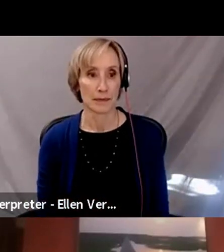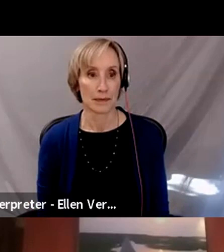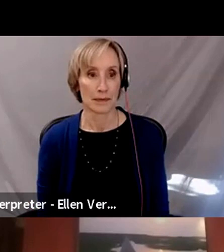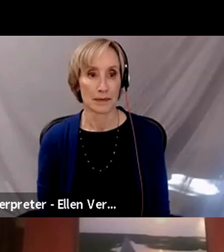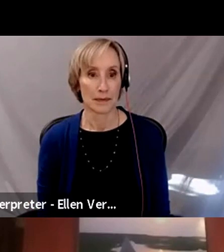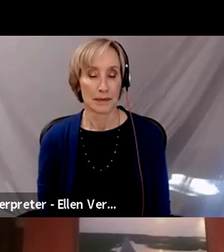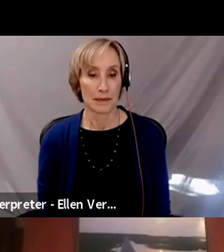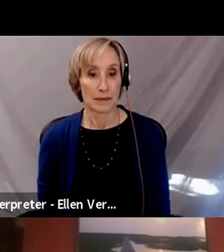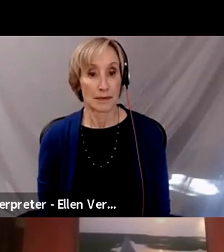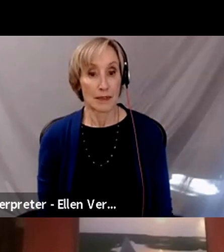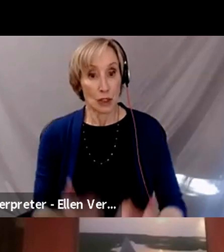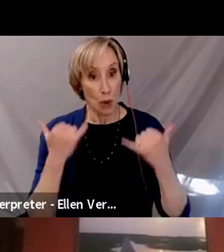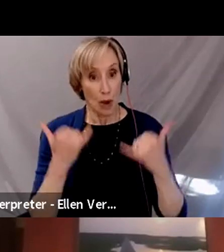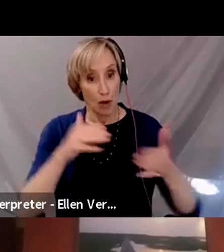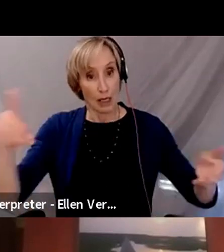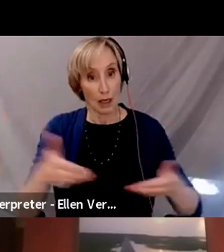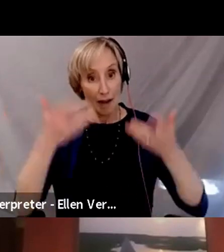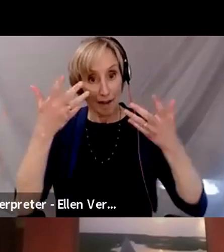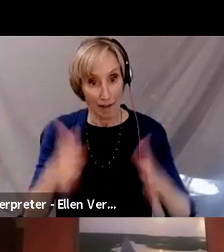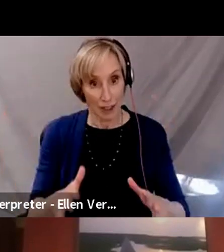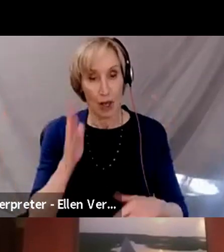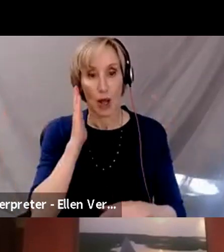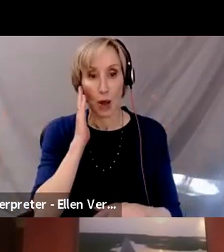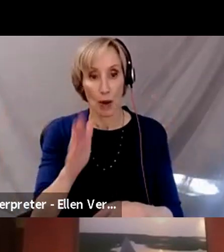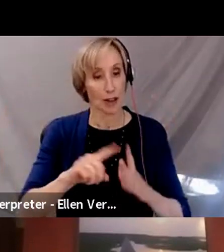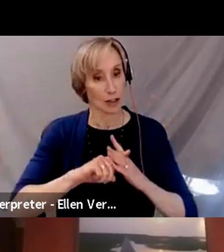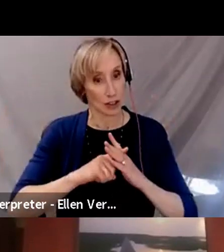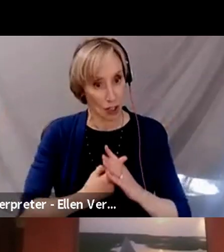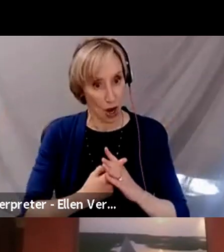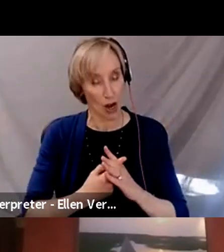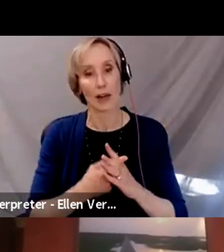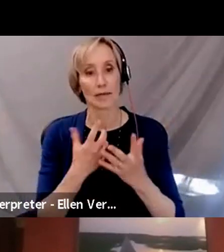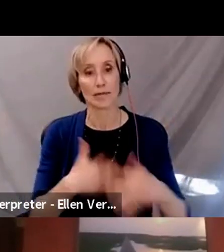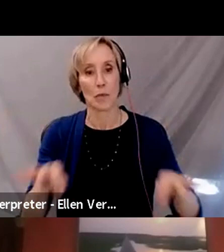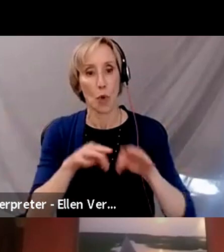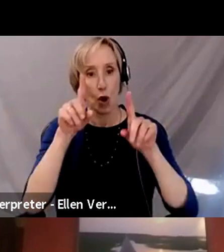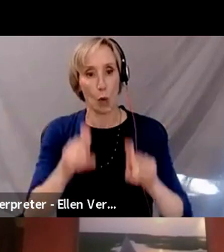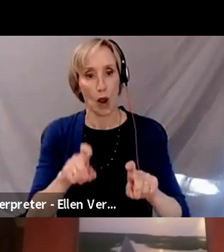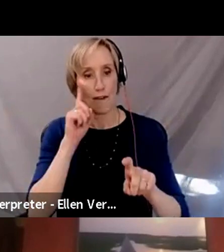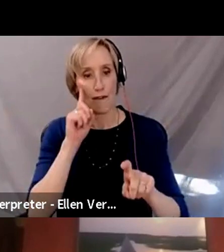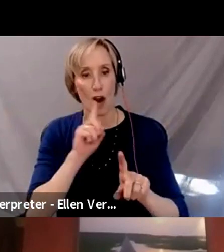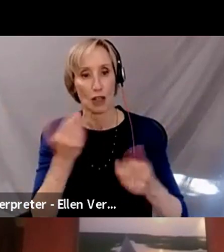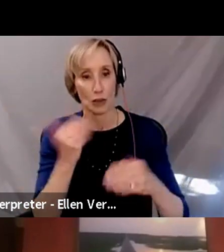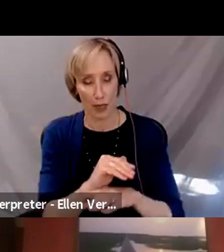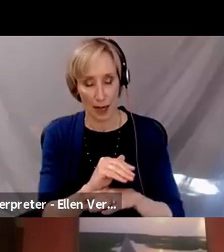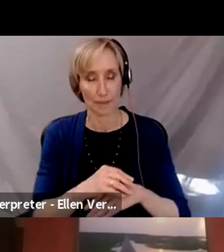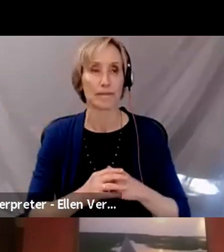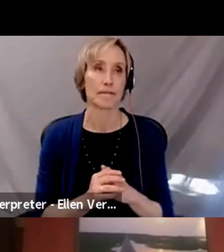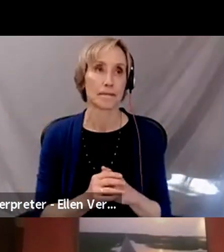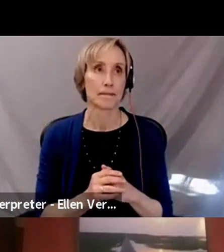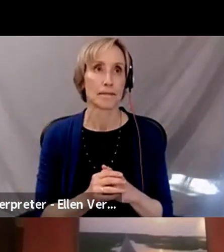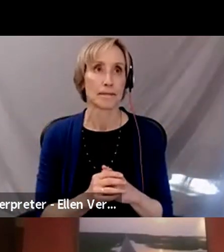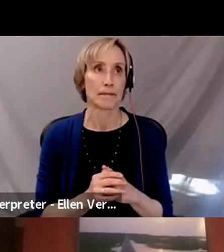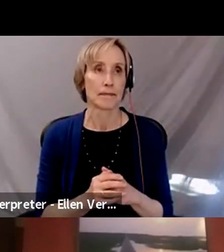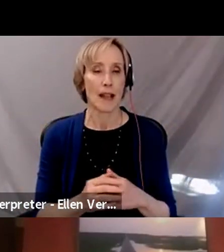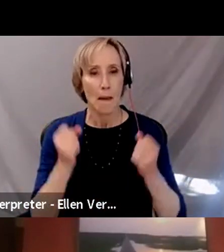So with that, we will jump right into our questions. I just want to say that many of these questions ask for thoughts